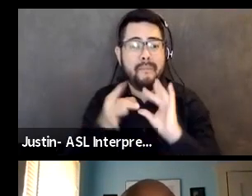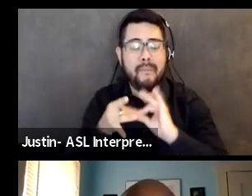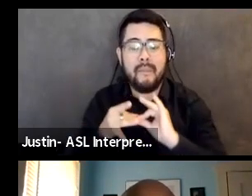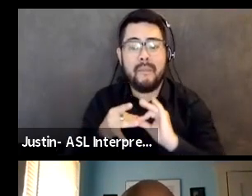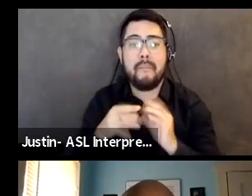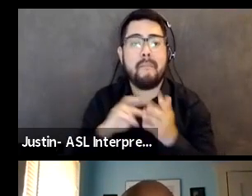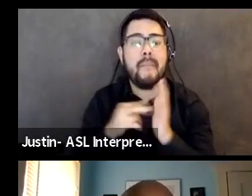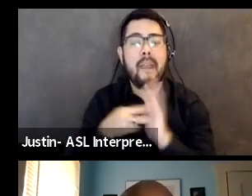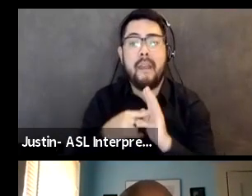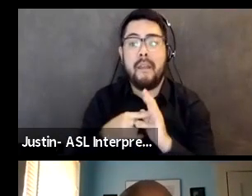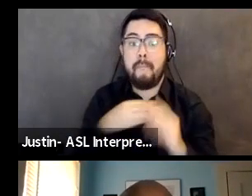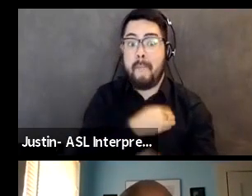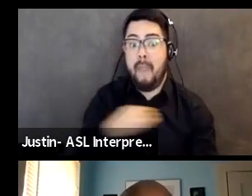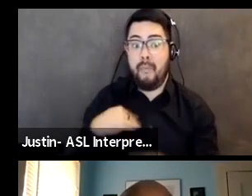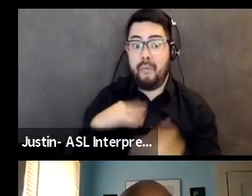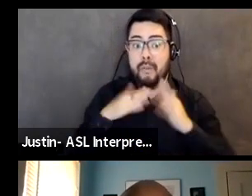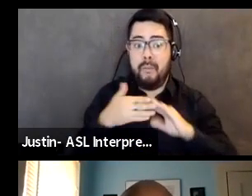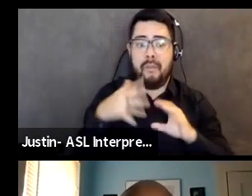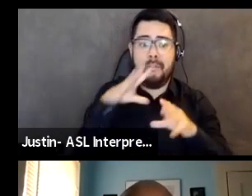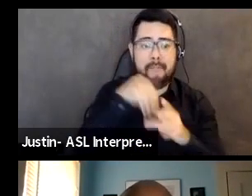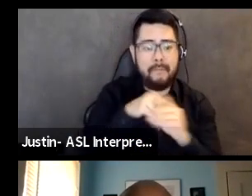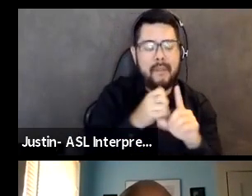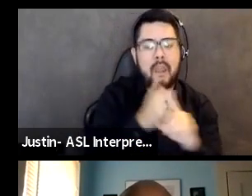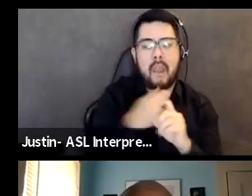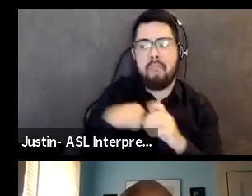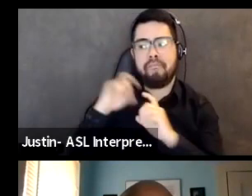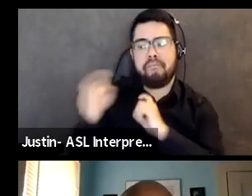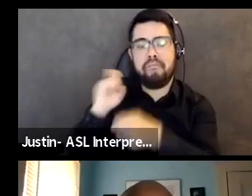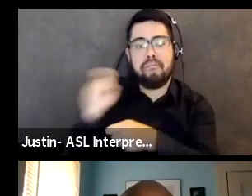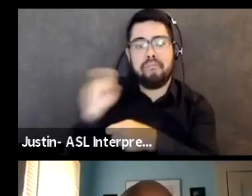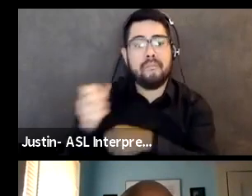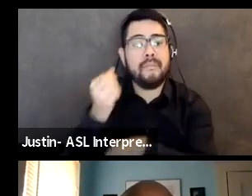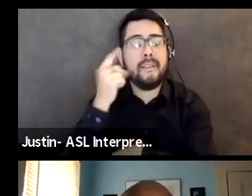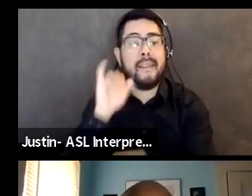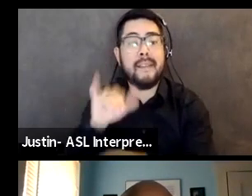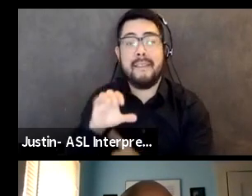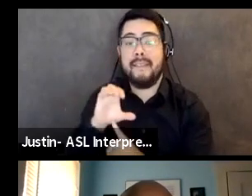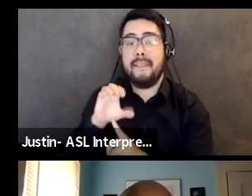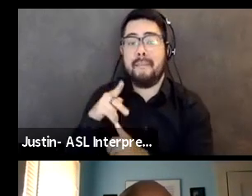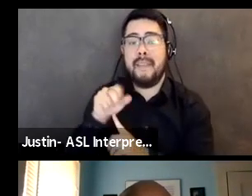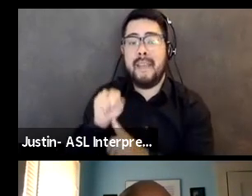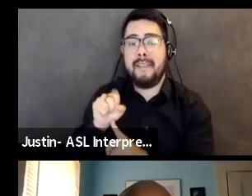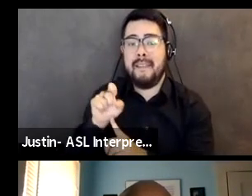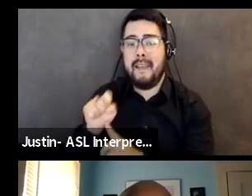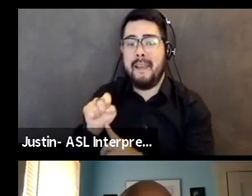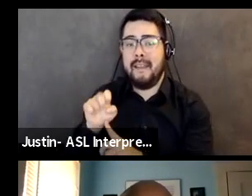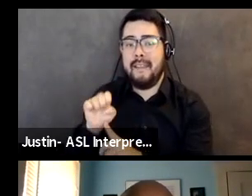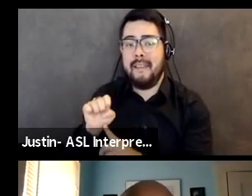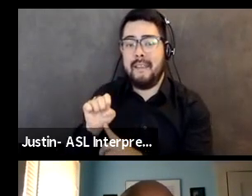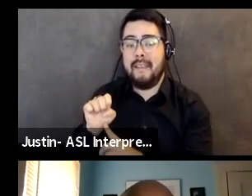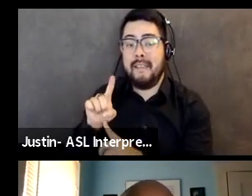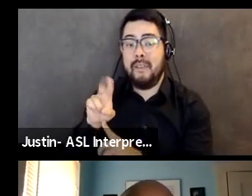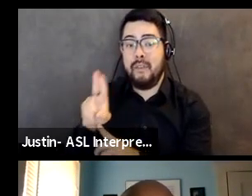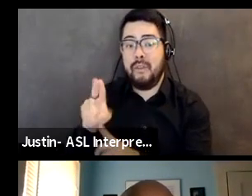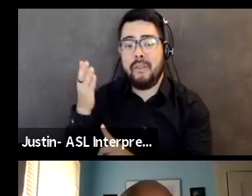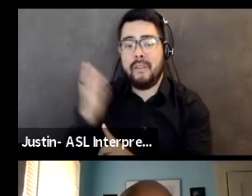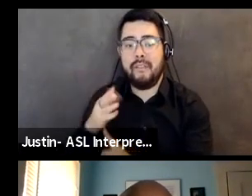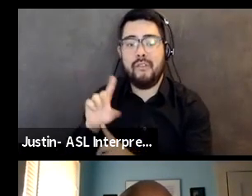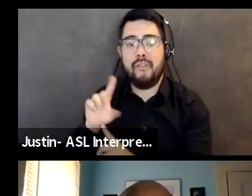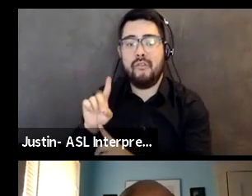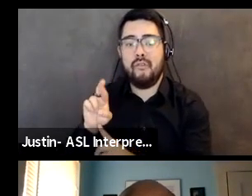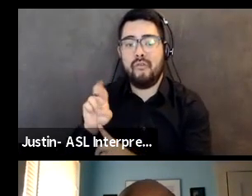donate towards the scholarship fund it is cps.edu forward slash cps dream